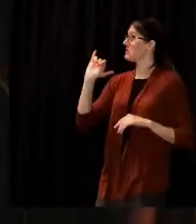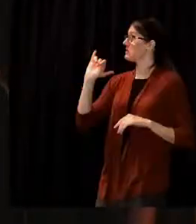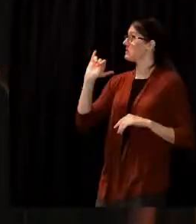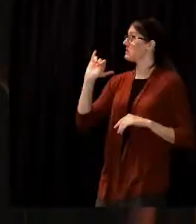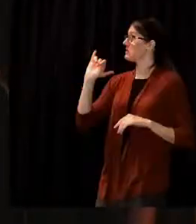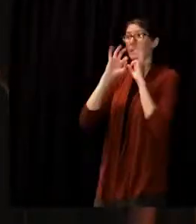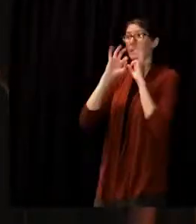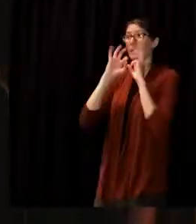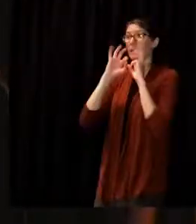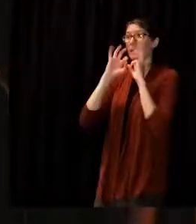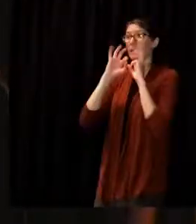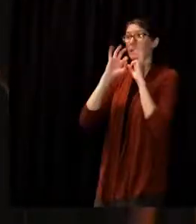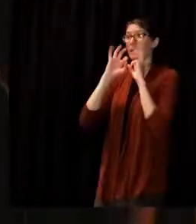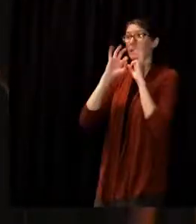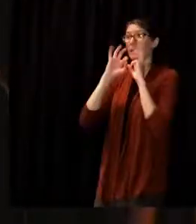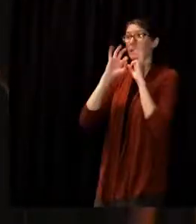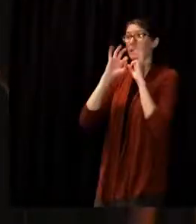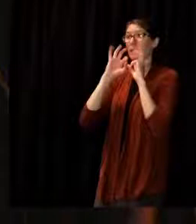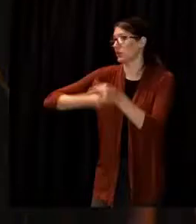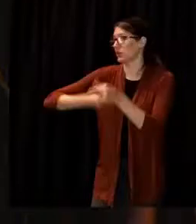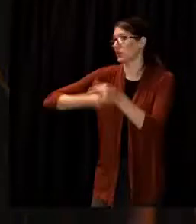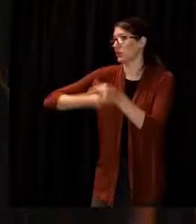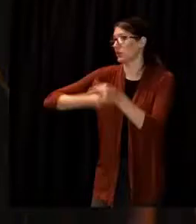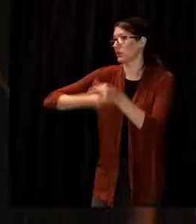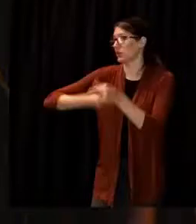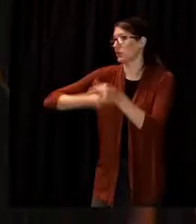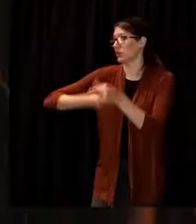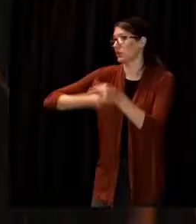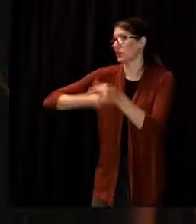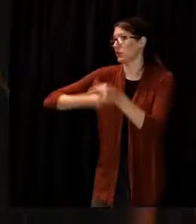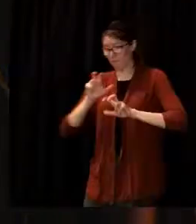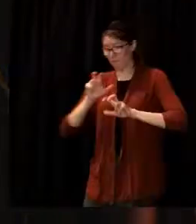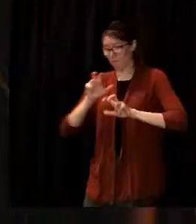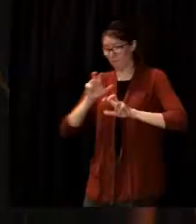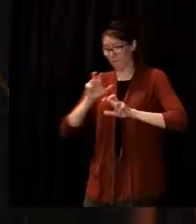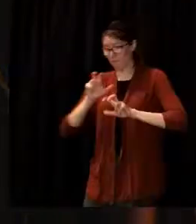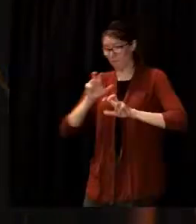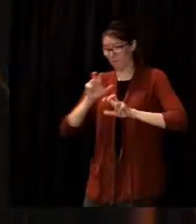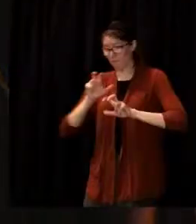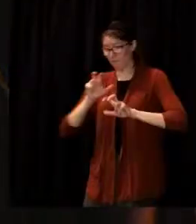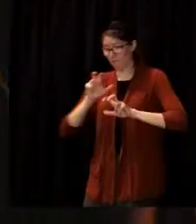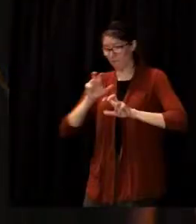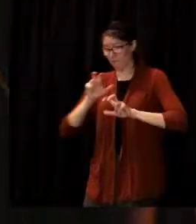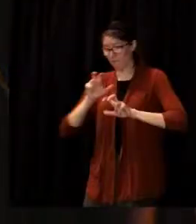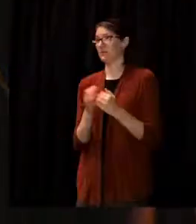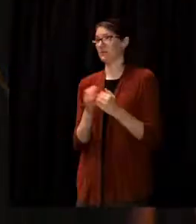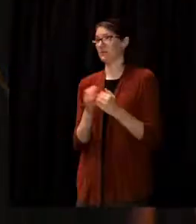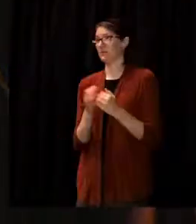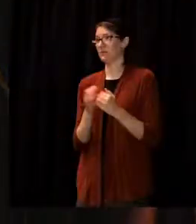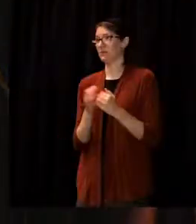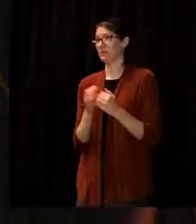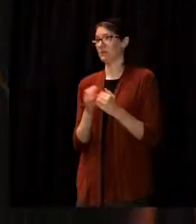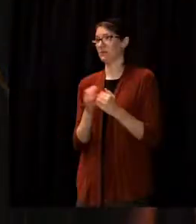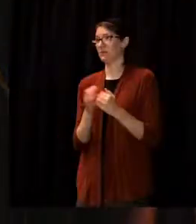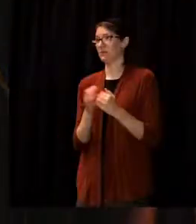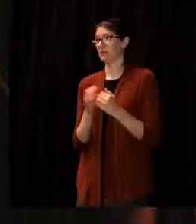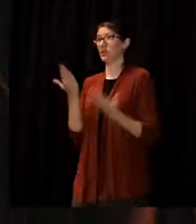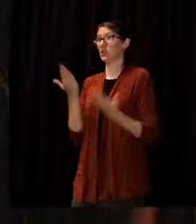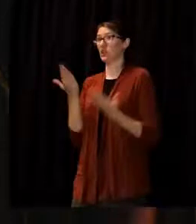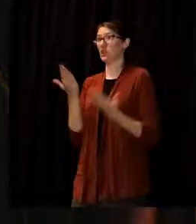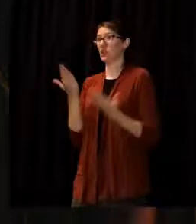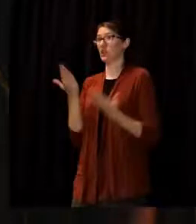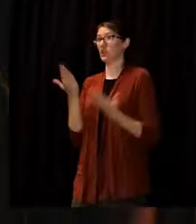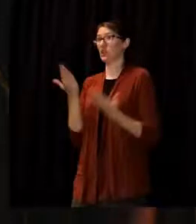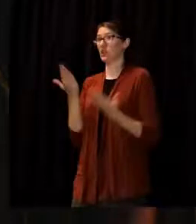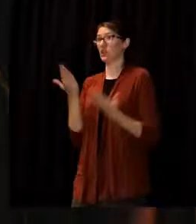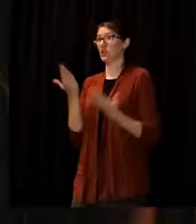and the next generation. They're investing in them. Many of you, if you hang out more than 10 minutes after church and you walk